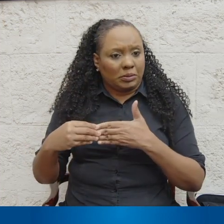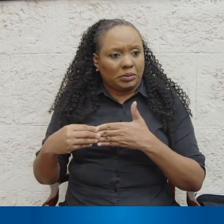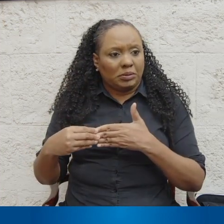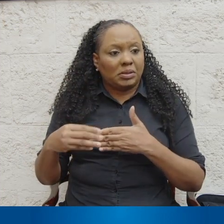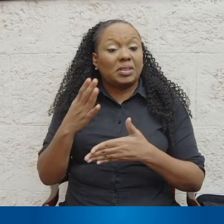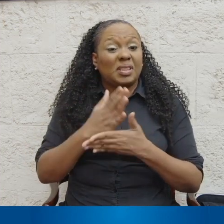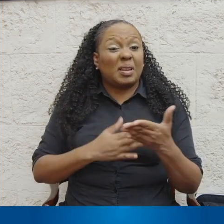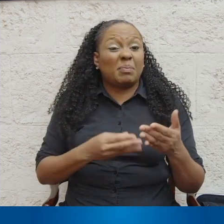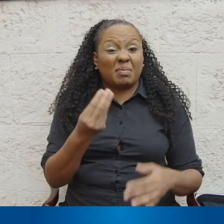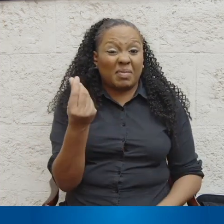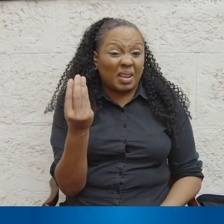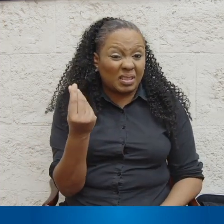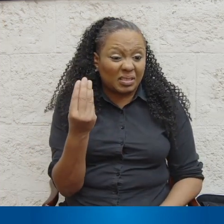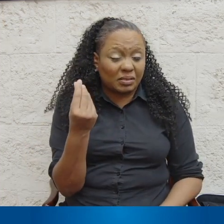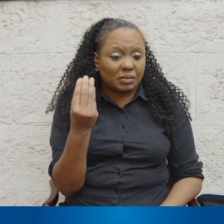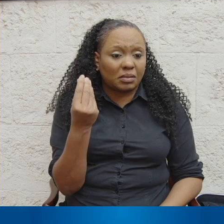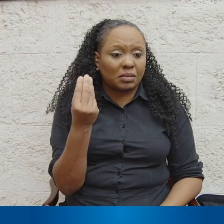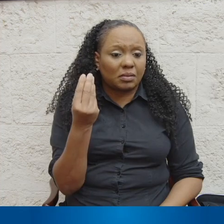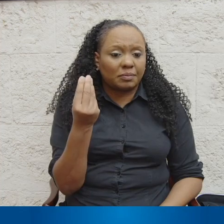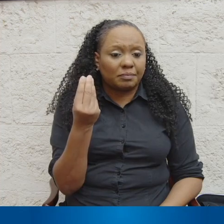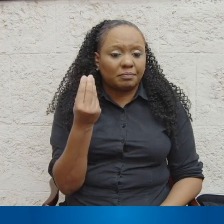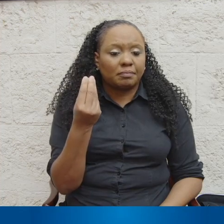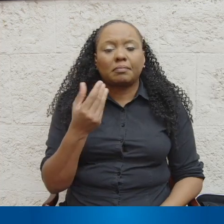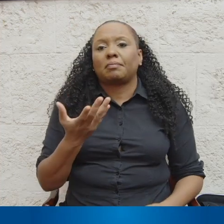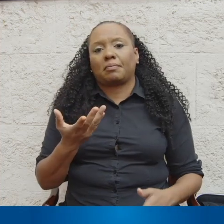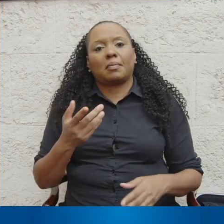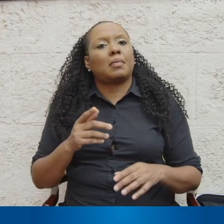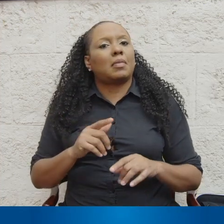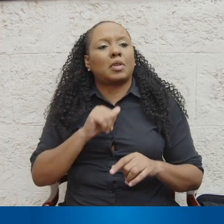in cash, and some of it is in bonds.